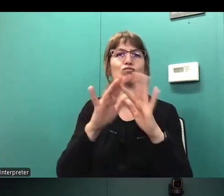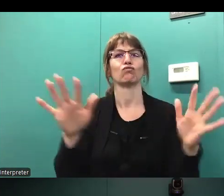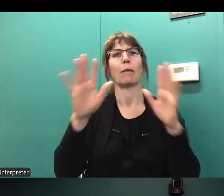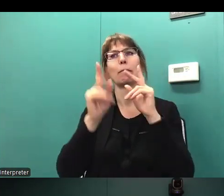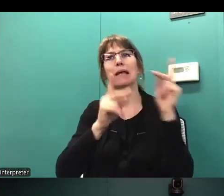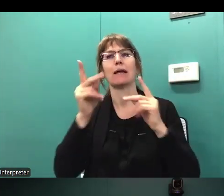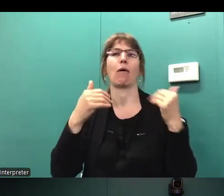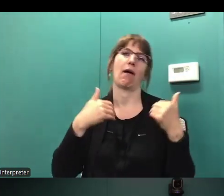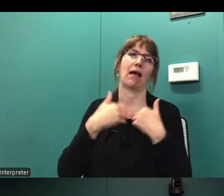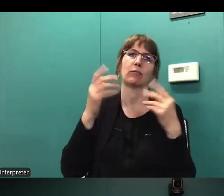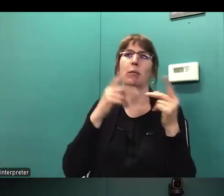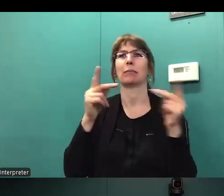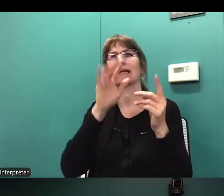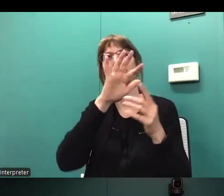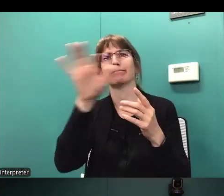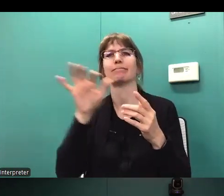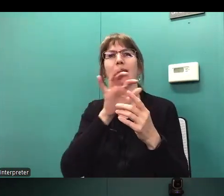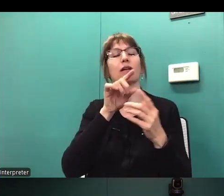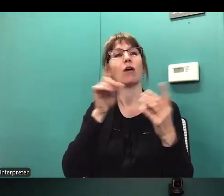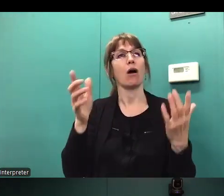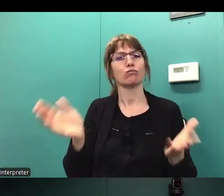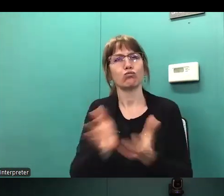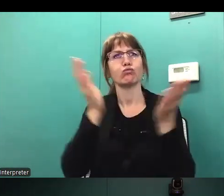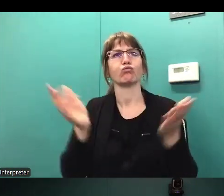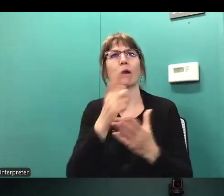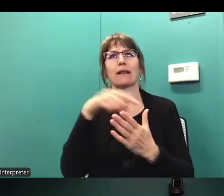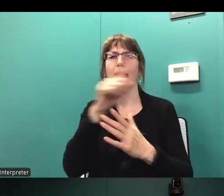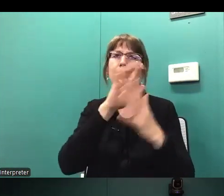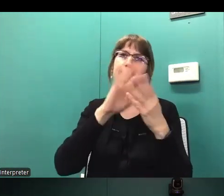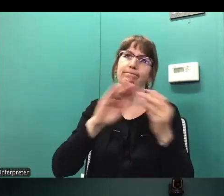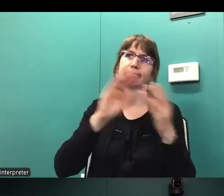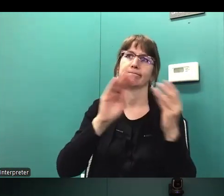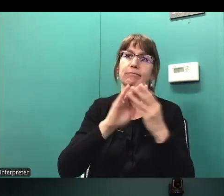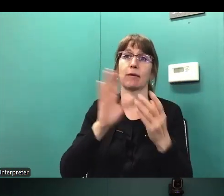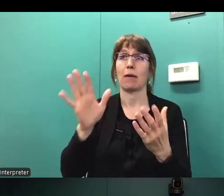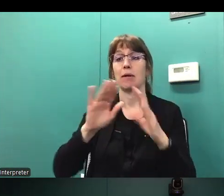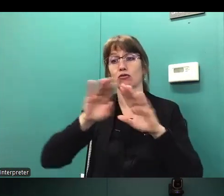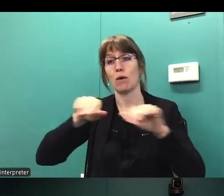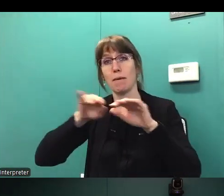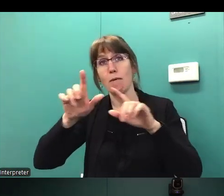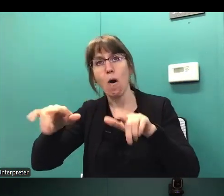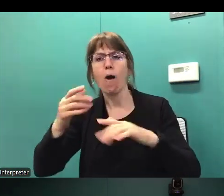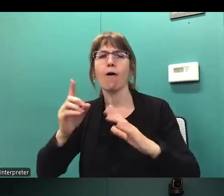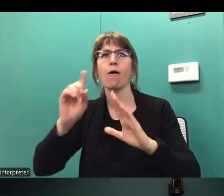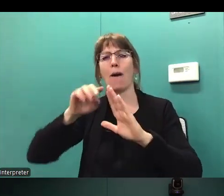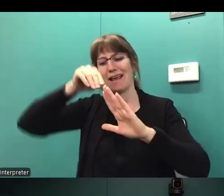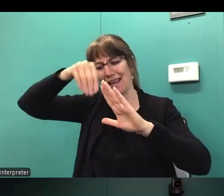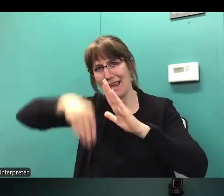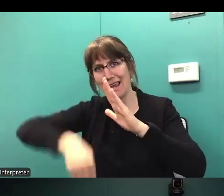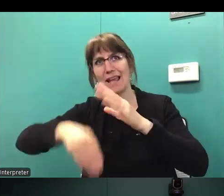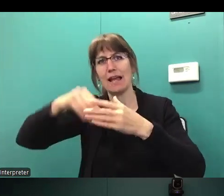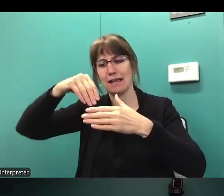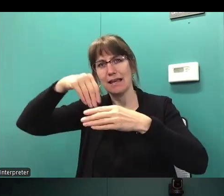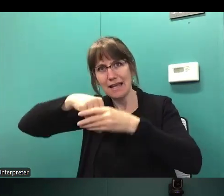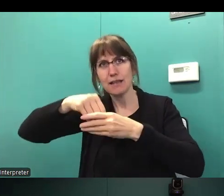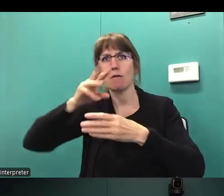and places. And people. And they can place a little swimming pool on it, going in the water, and so it's amazing what you can get out of that